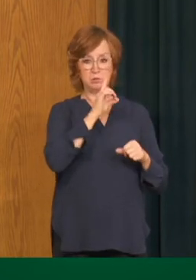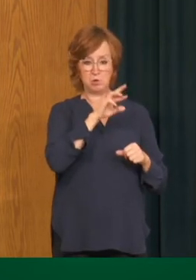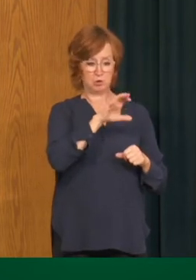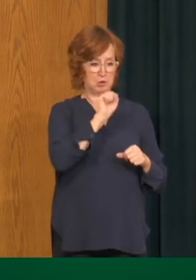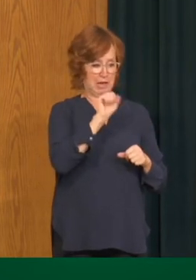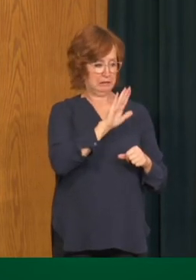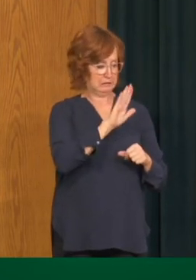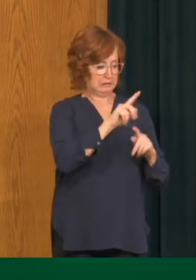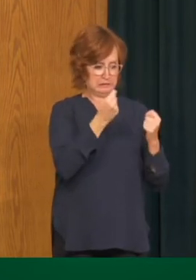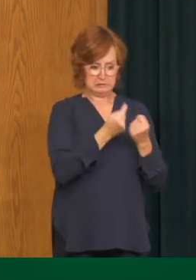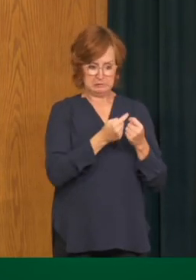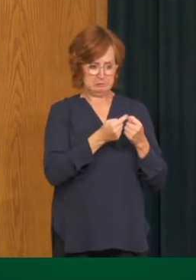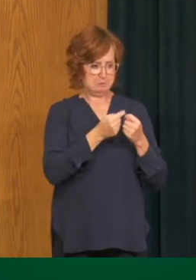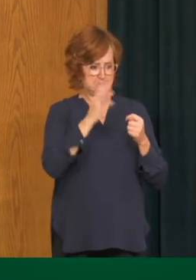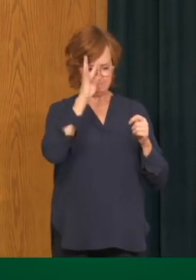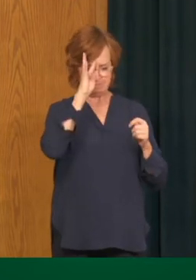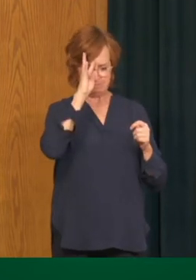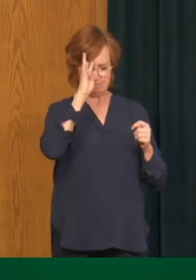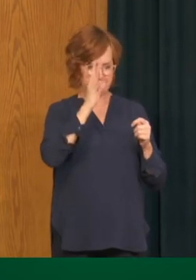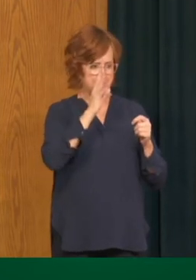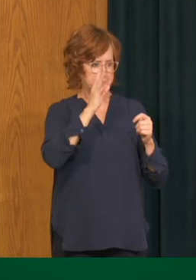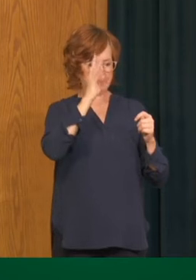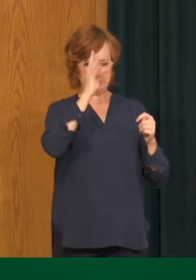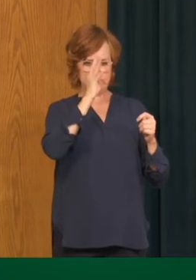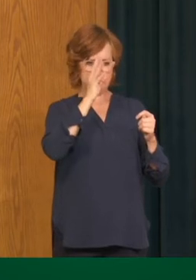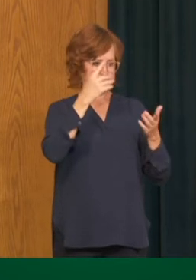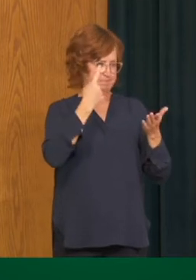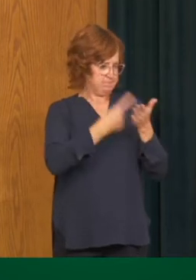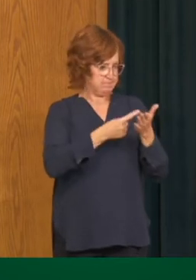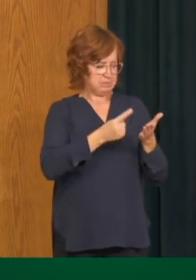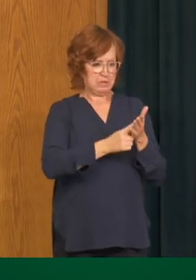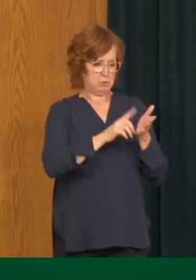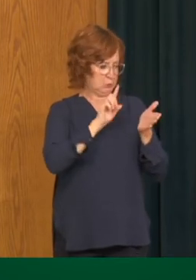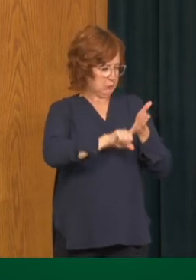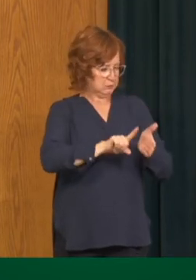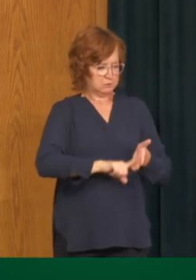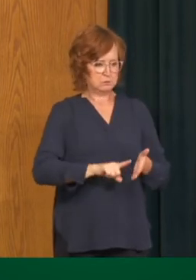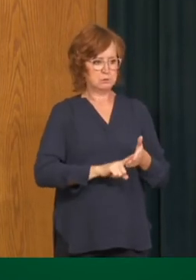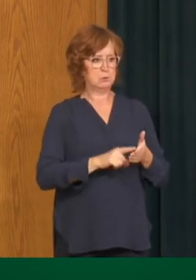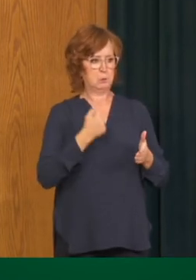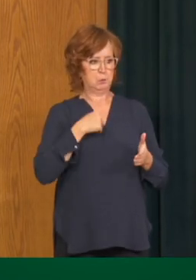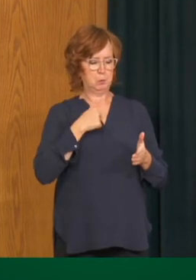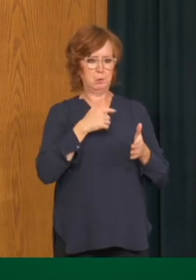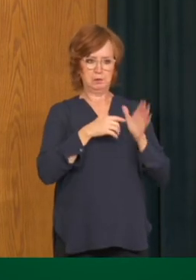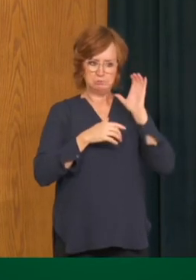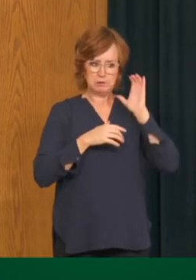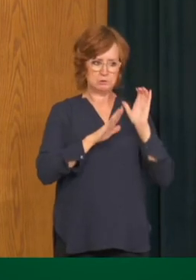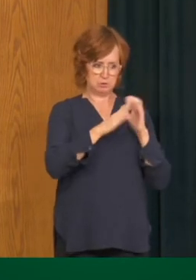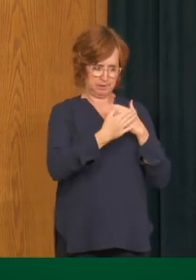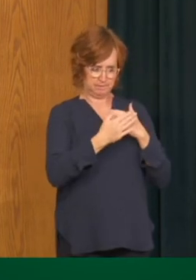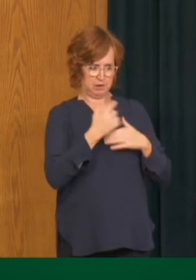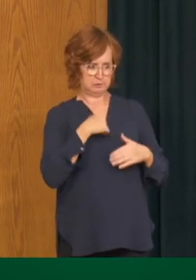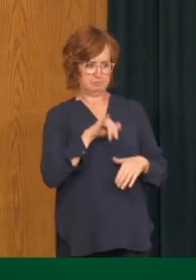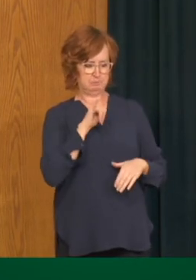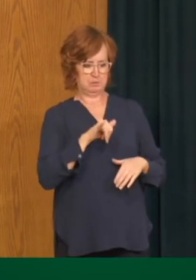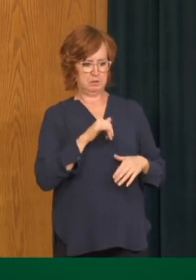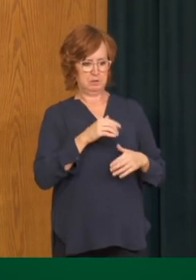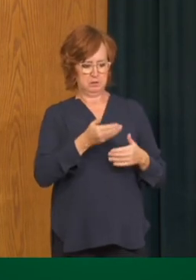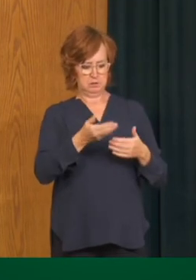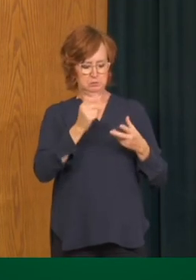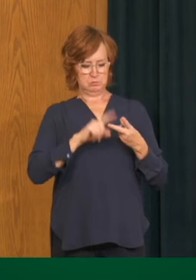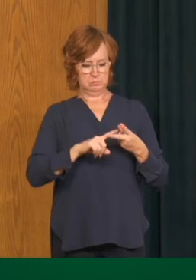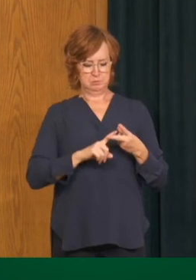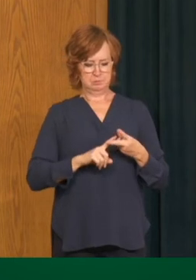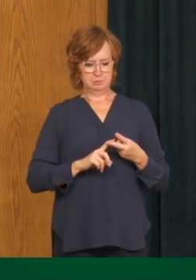and his office, as well as the advice that we are receiving from people across this province, the education sector being no different. As I